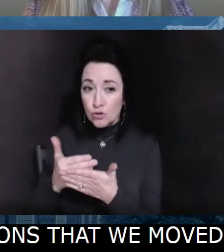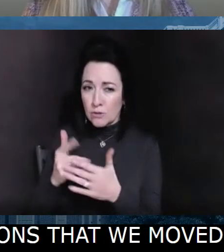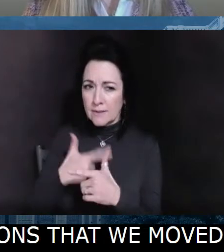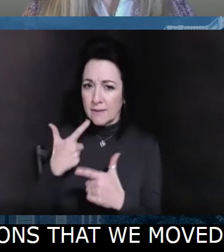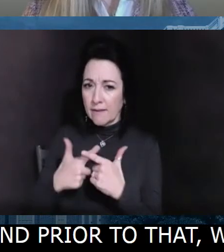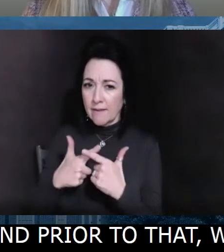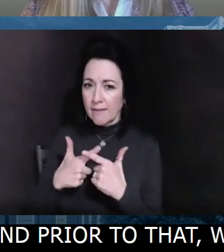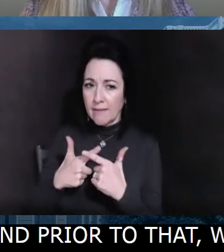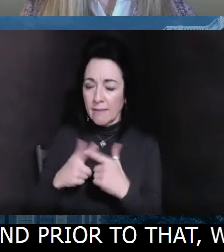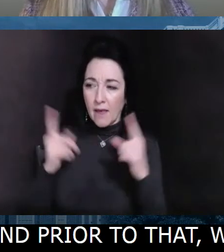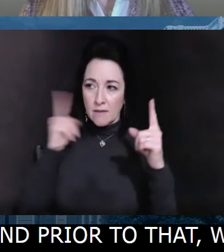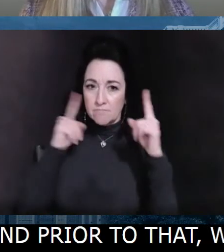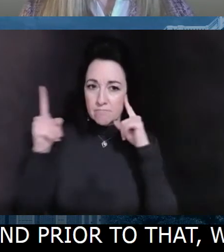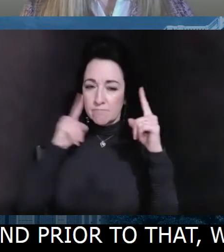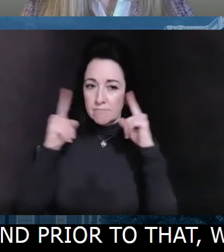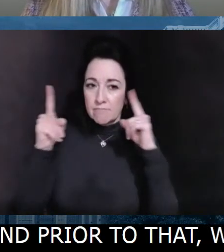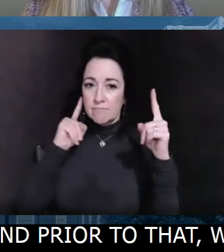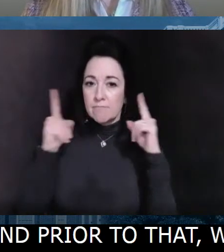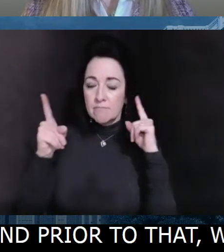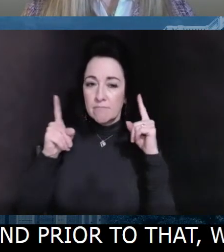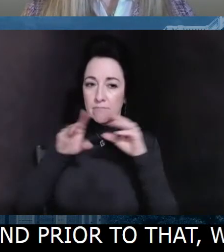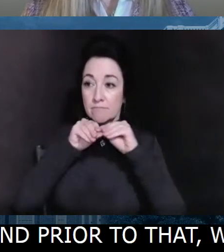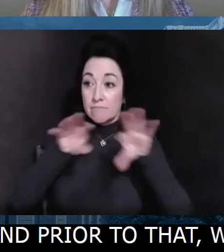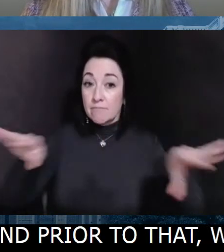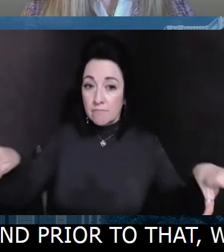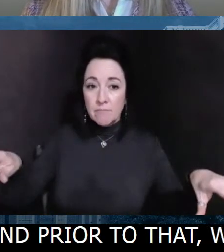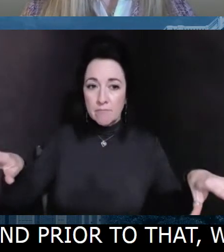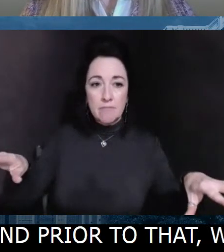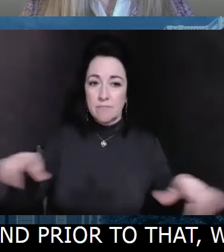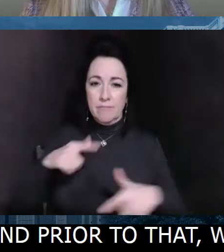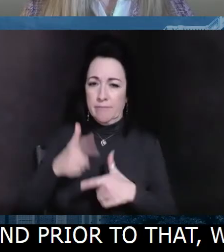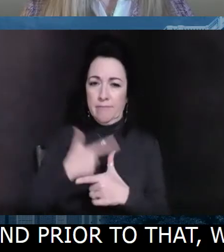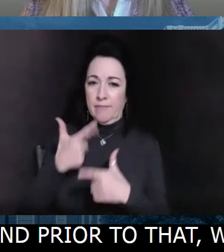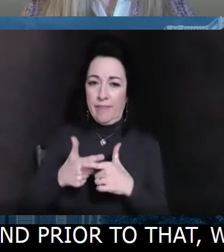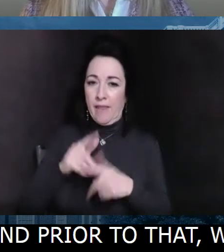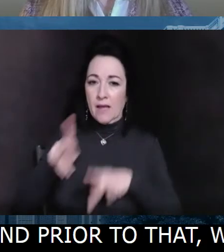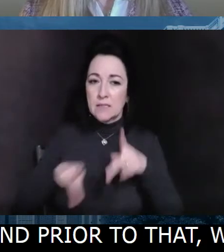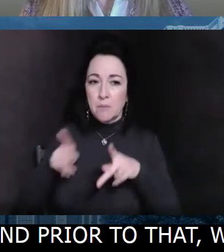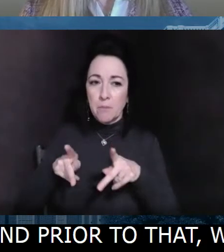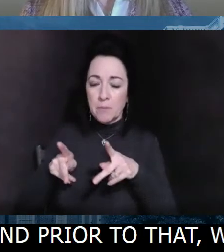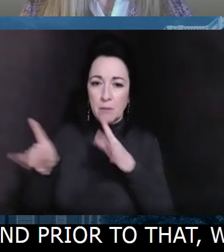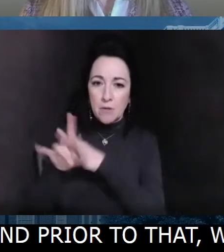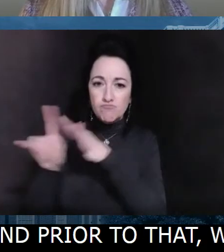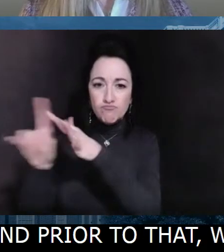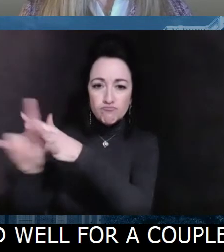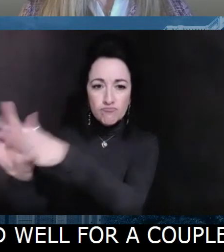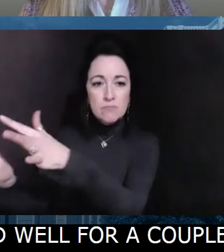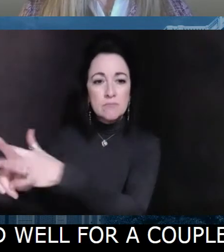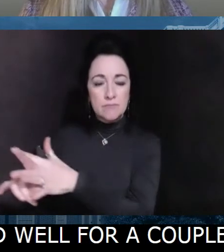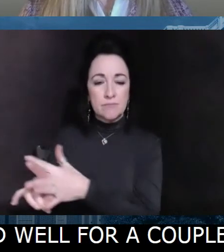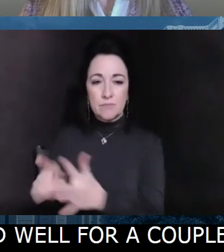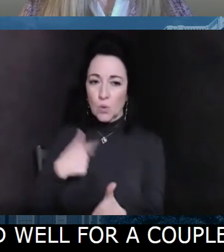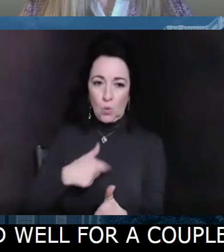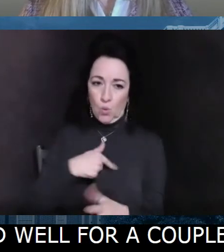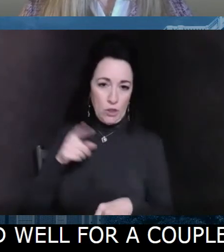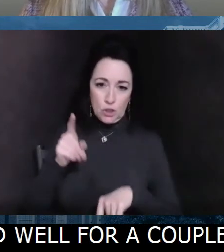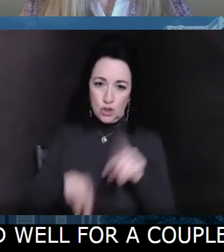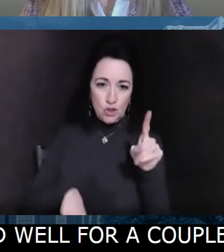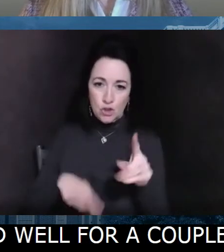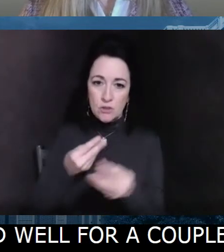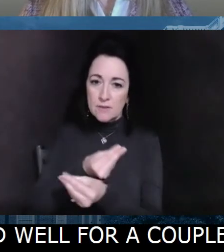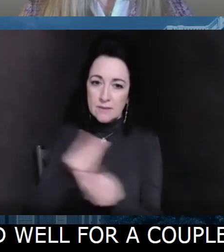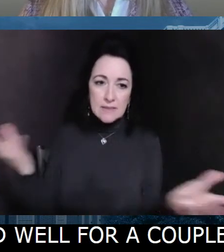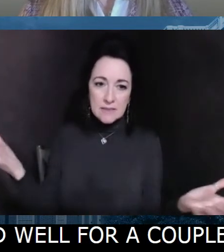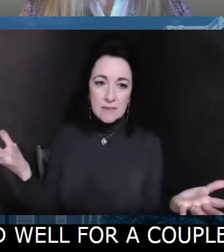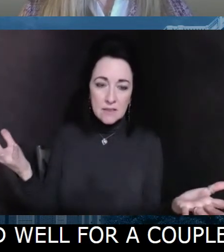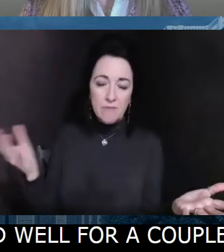a pre-registered kind of event, and we just couldn't absorb all the folks who came. Showed us the